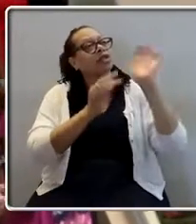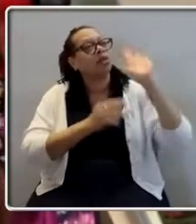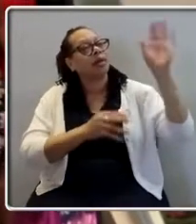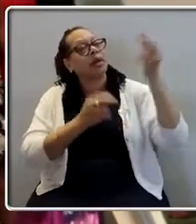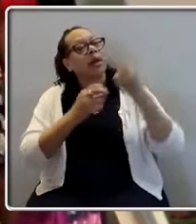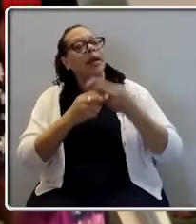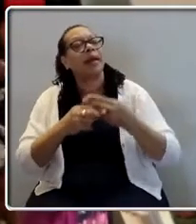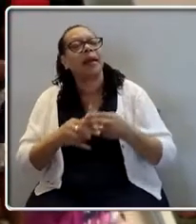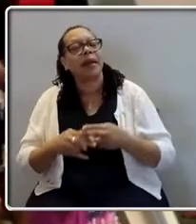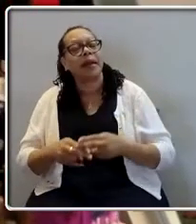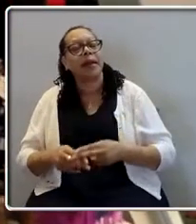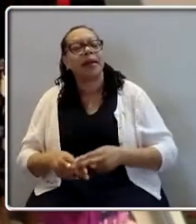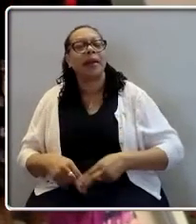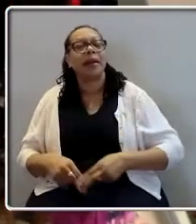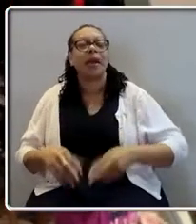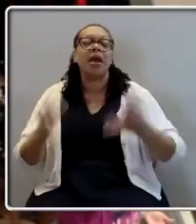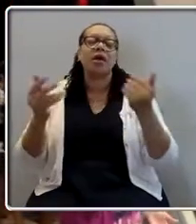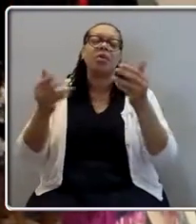Somebody worship him today.